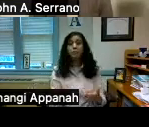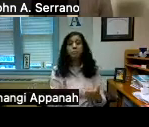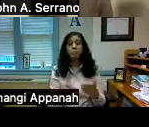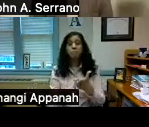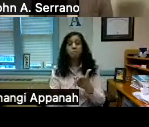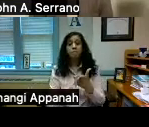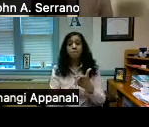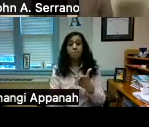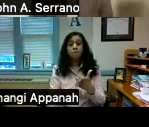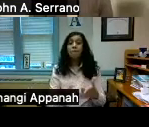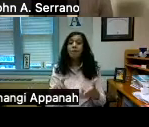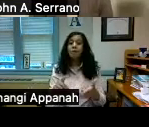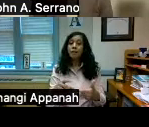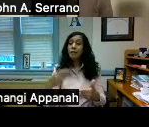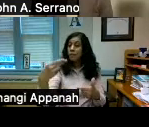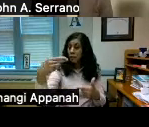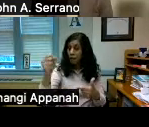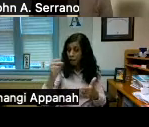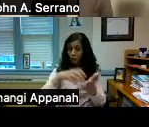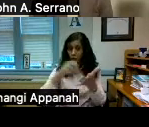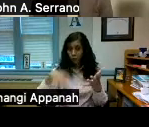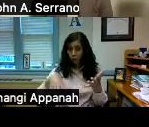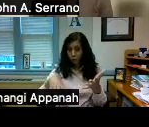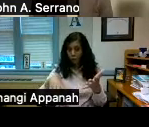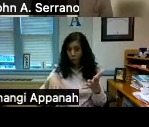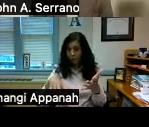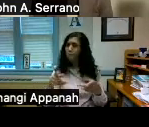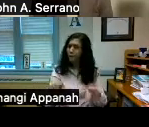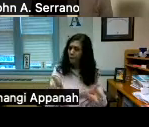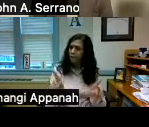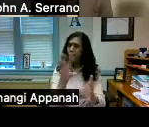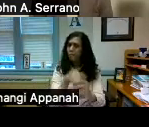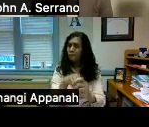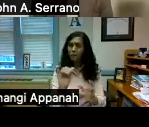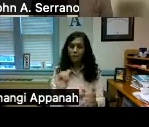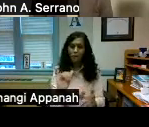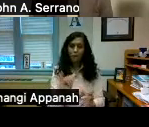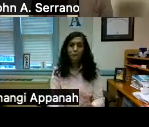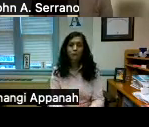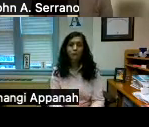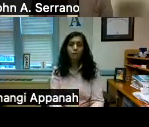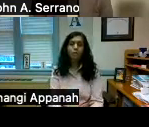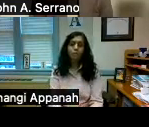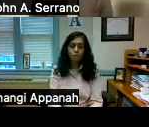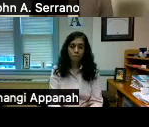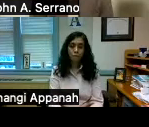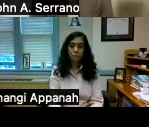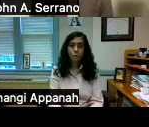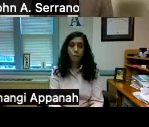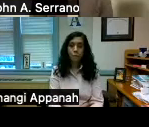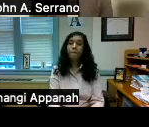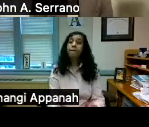You can include higher level elementary students, high school students. Allow them to participate as